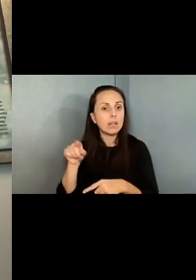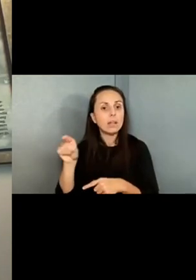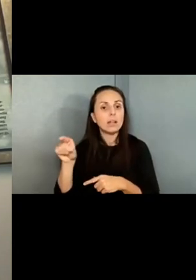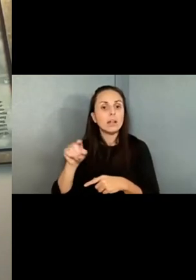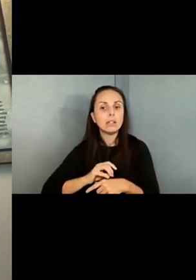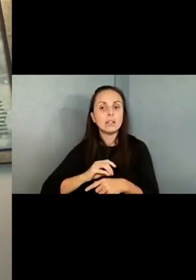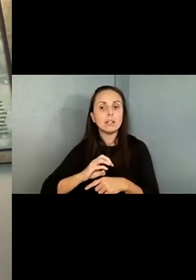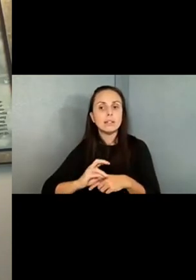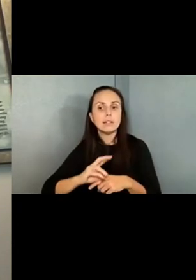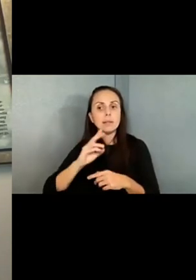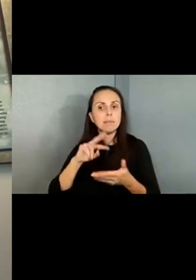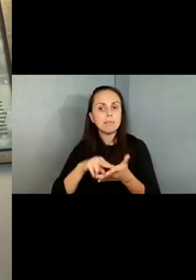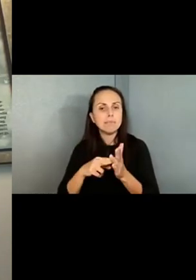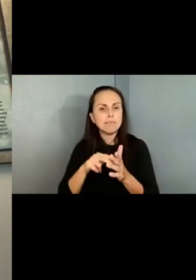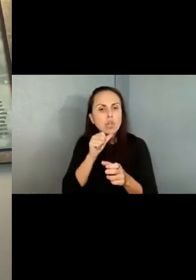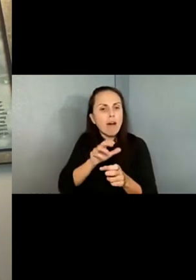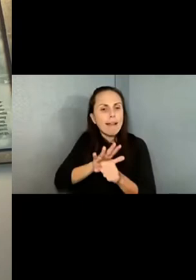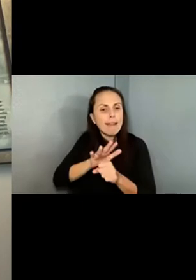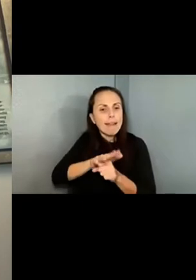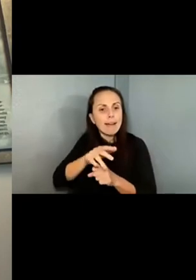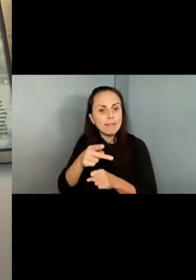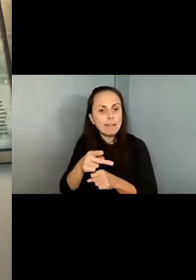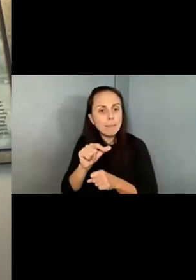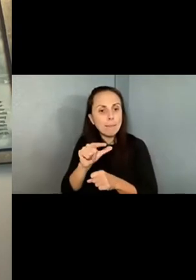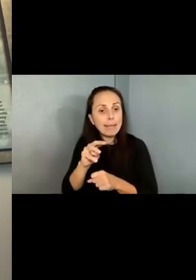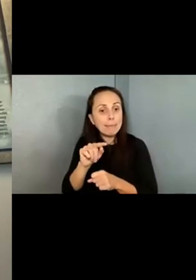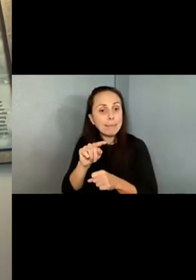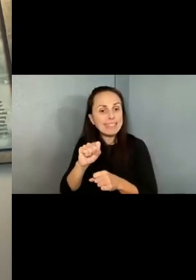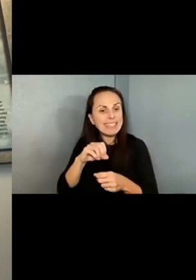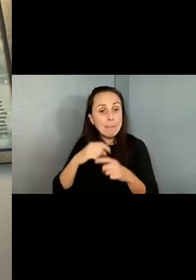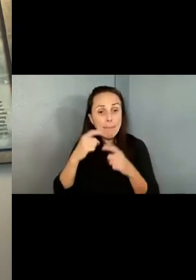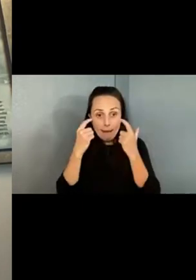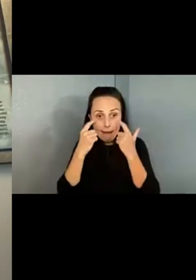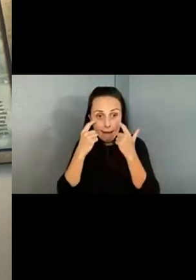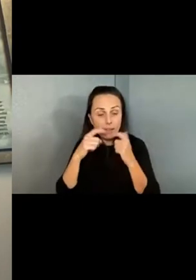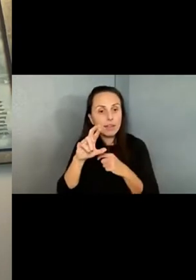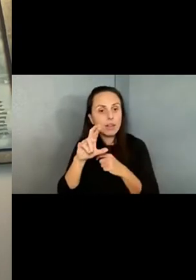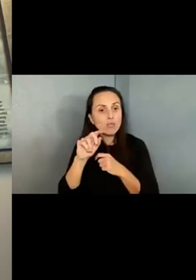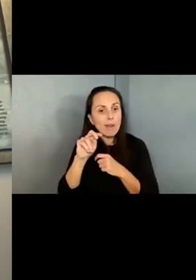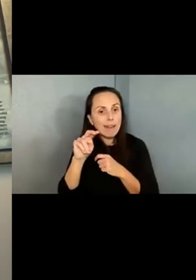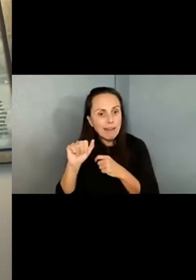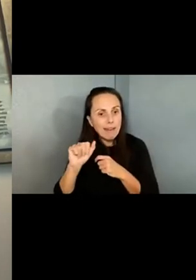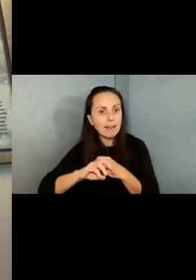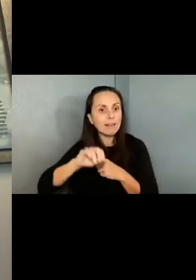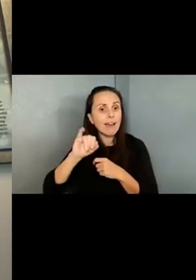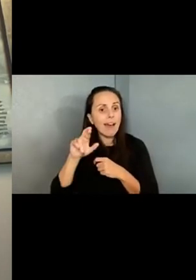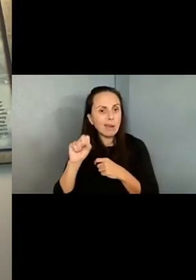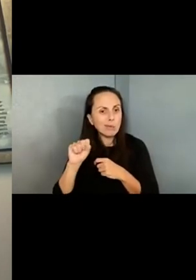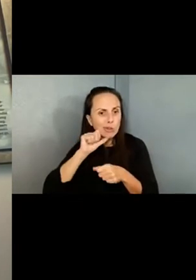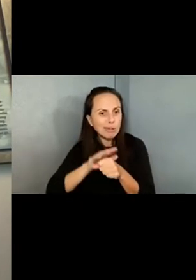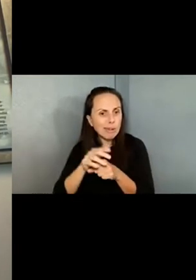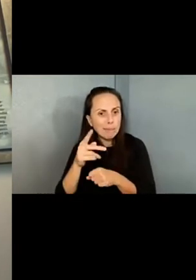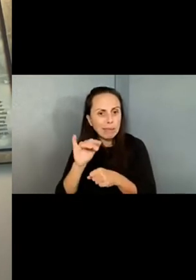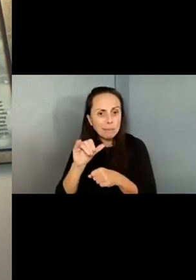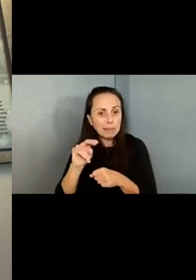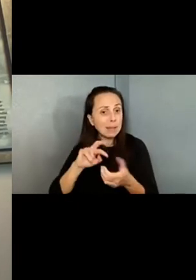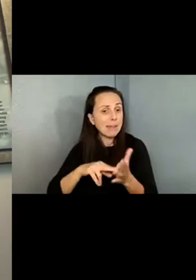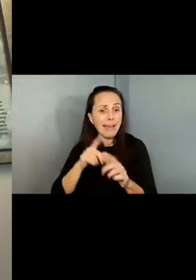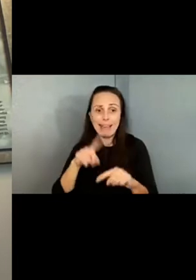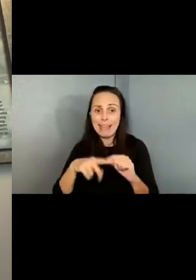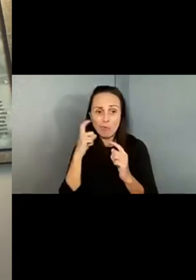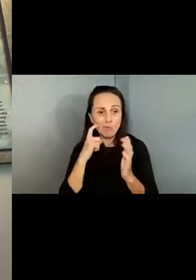a deficiency of pigmentation in my irises and my retinae. So this will mean that I will not recognize you or your